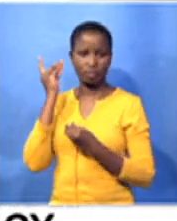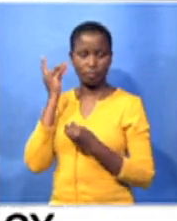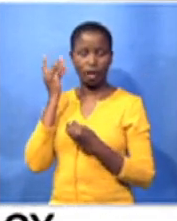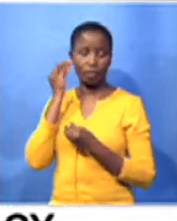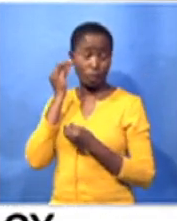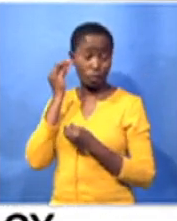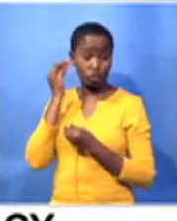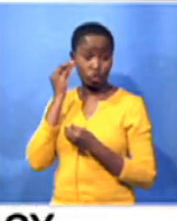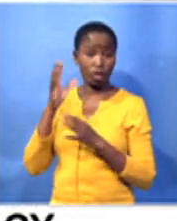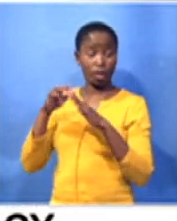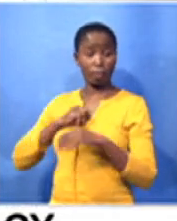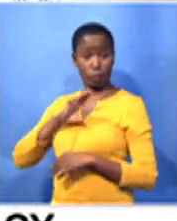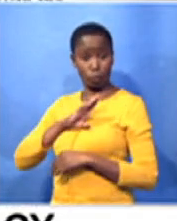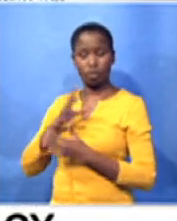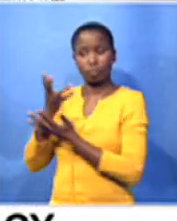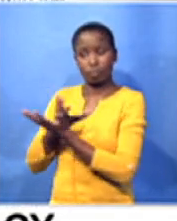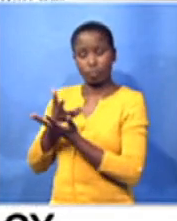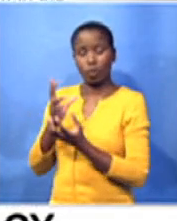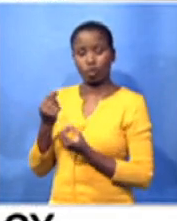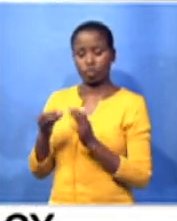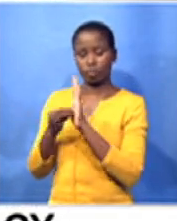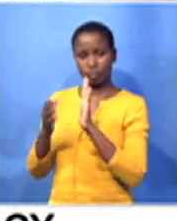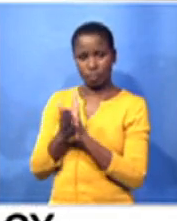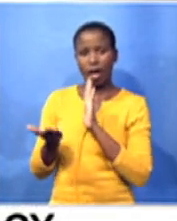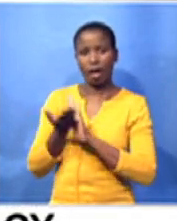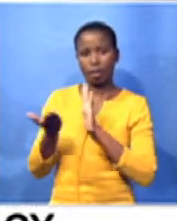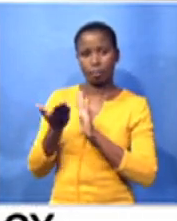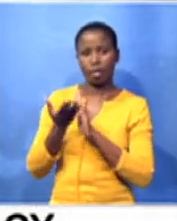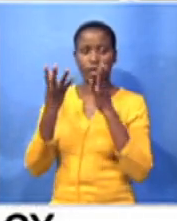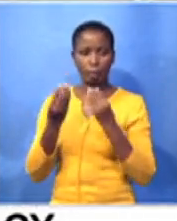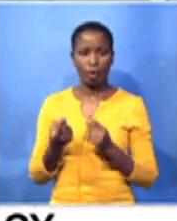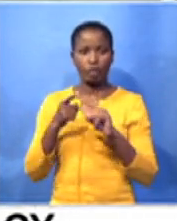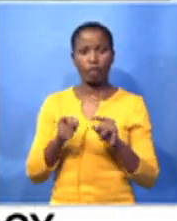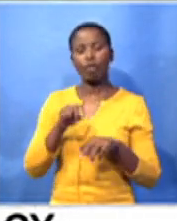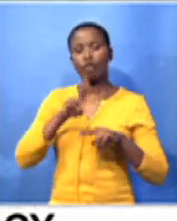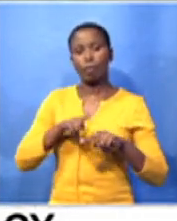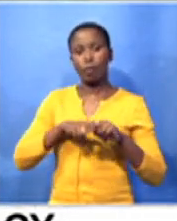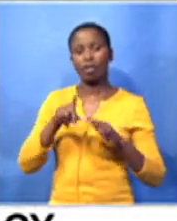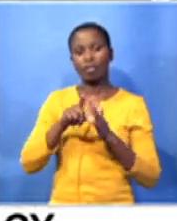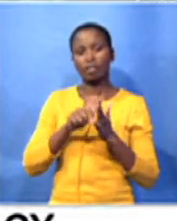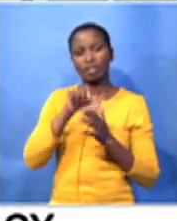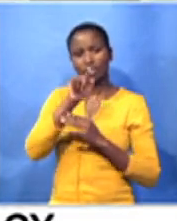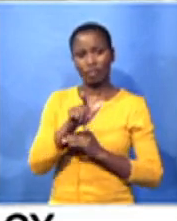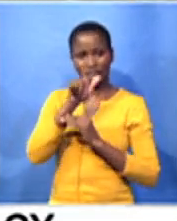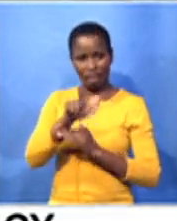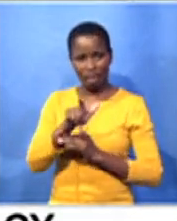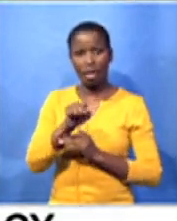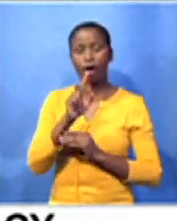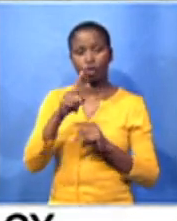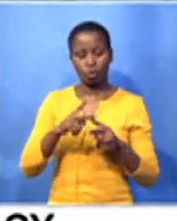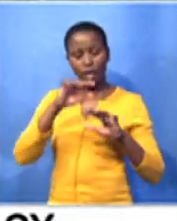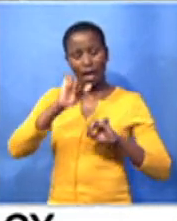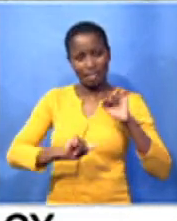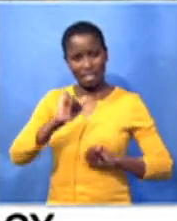interim results published Monday were based on a data cutoff of February 17th and that their preliminary assessment of the